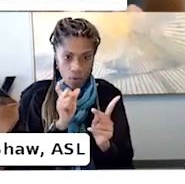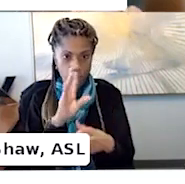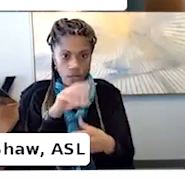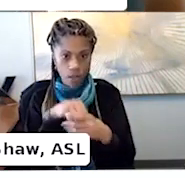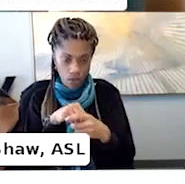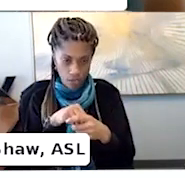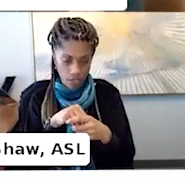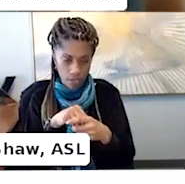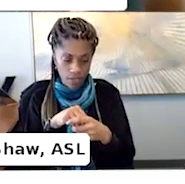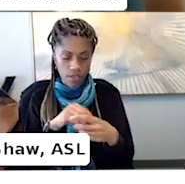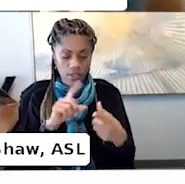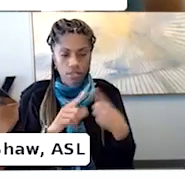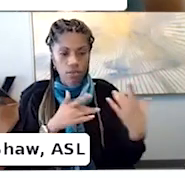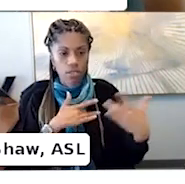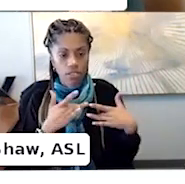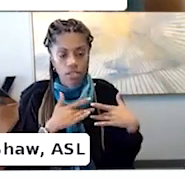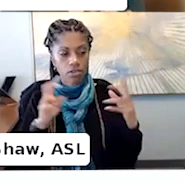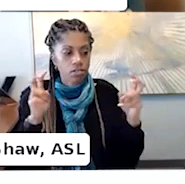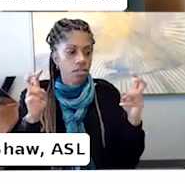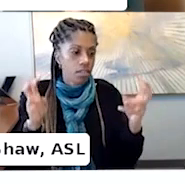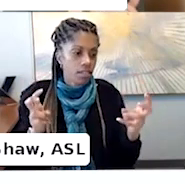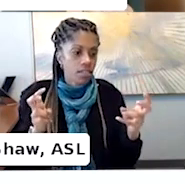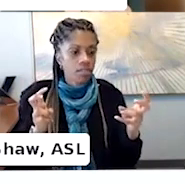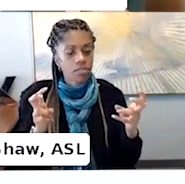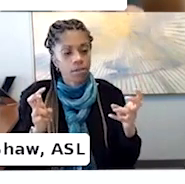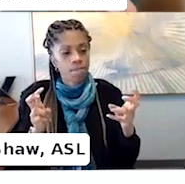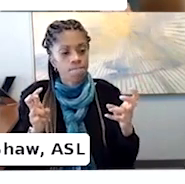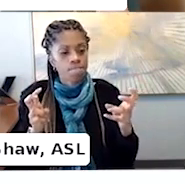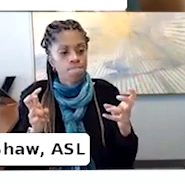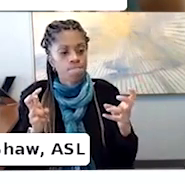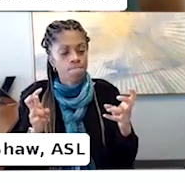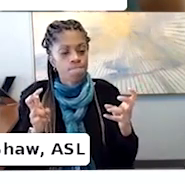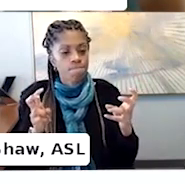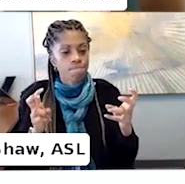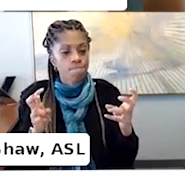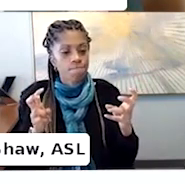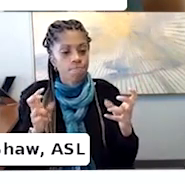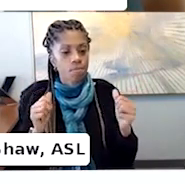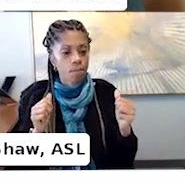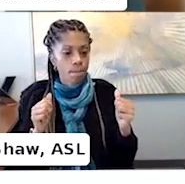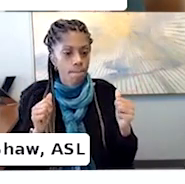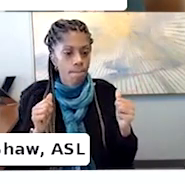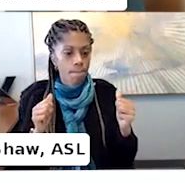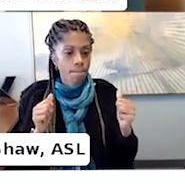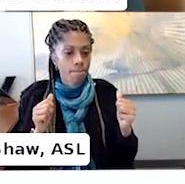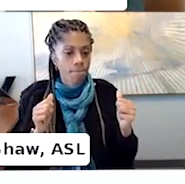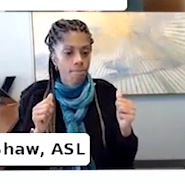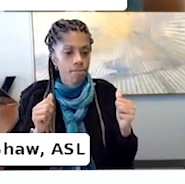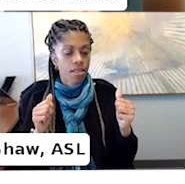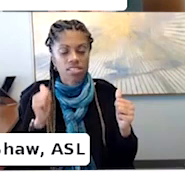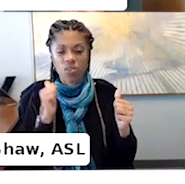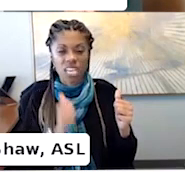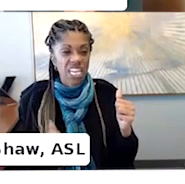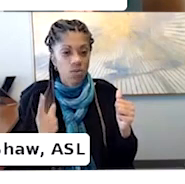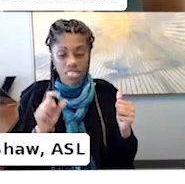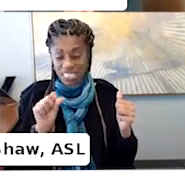vision, themes, concerns. And by all of the stakeholders, I mean anybody who has skin in the game as to what this project